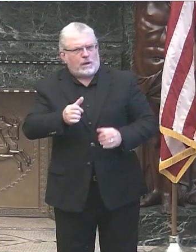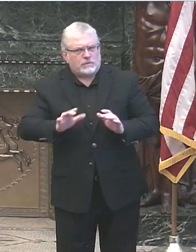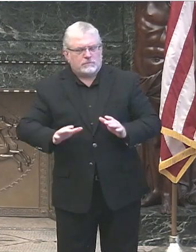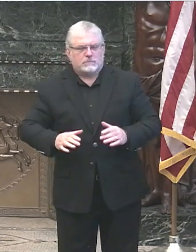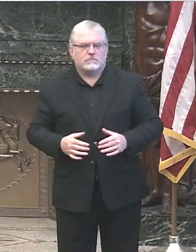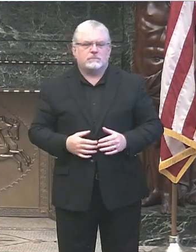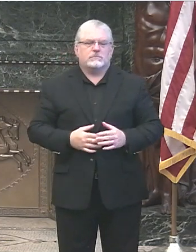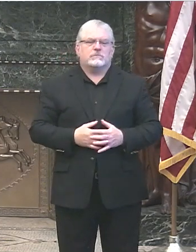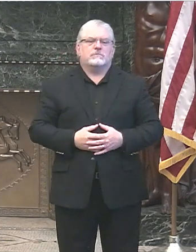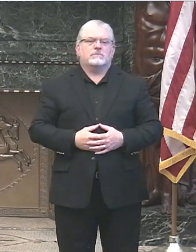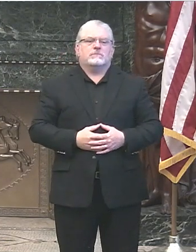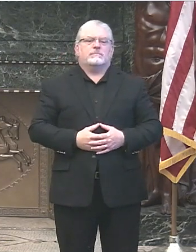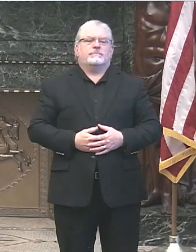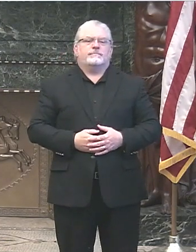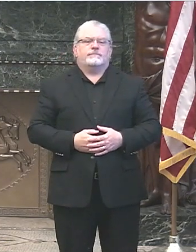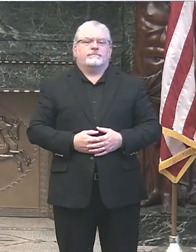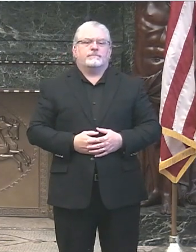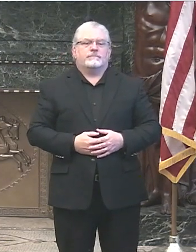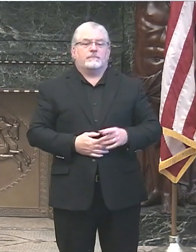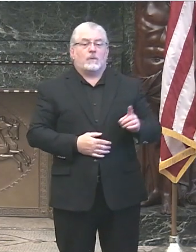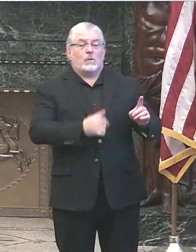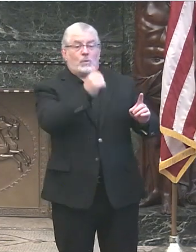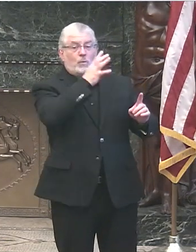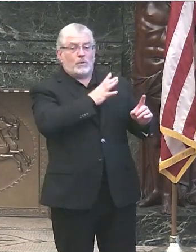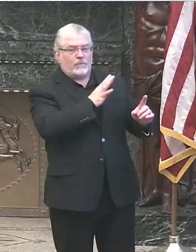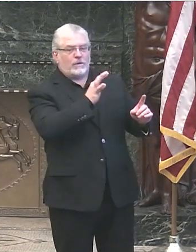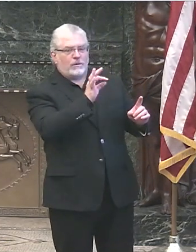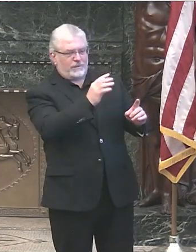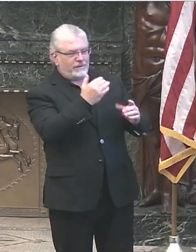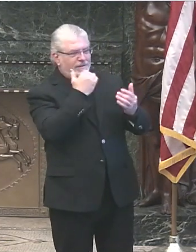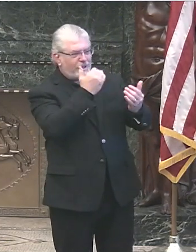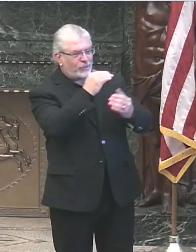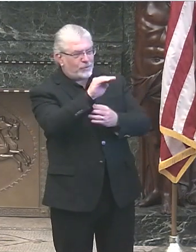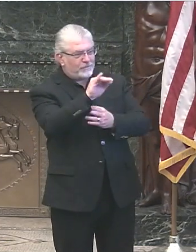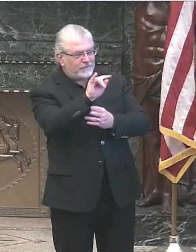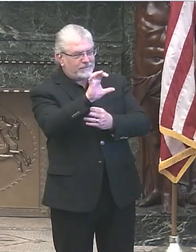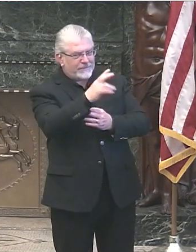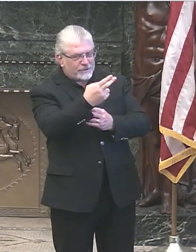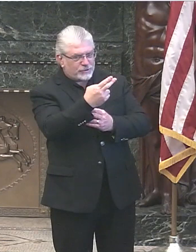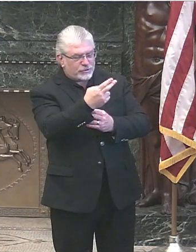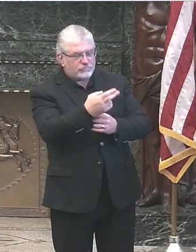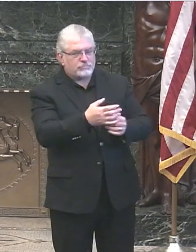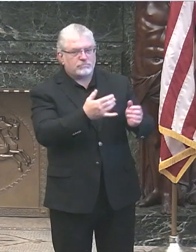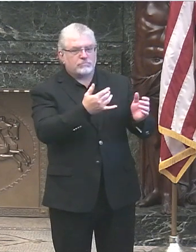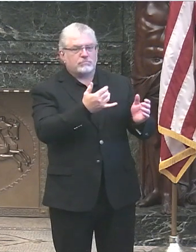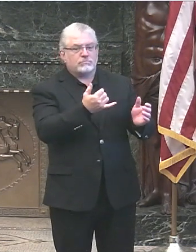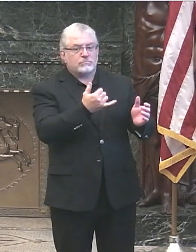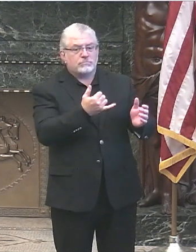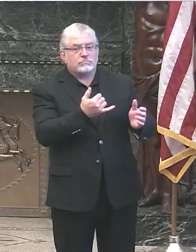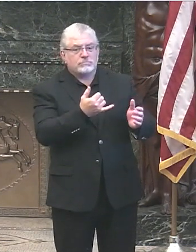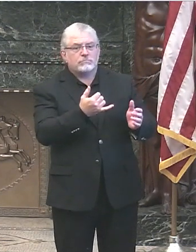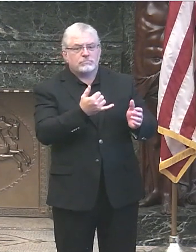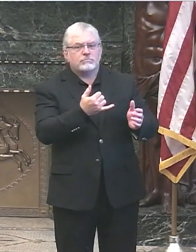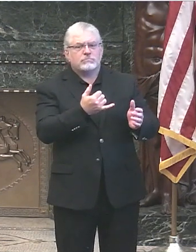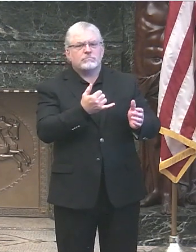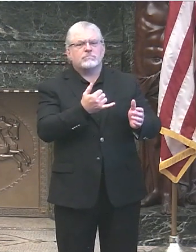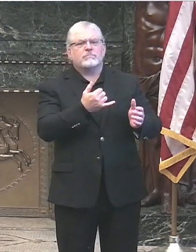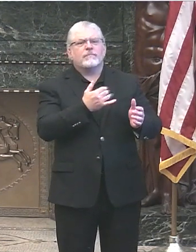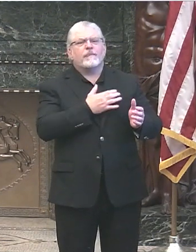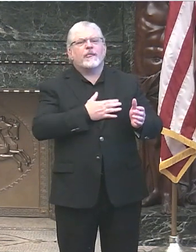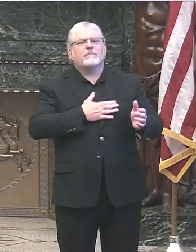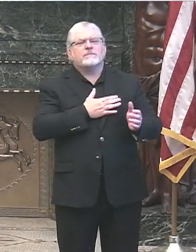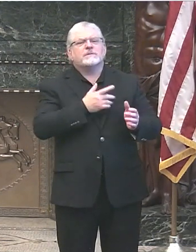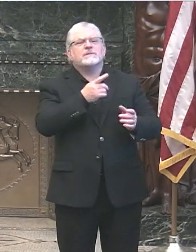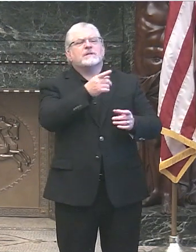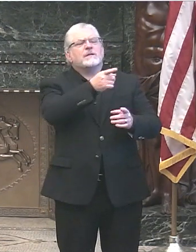Thanks, Mitch. And if we could ask everybody logged in today to please just address your question to who you would like to answer it, since we are all remote, that